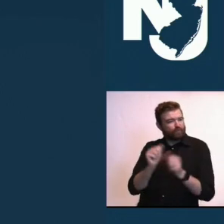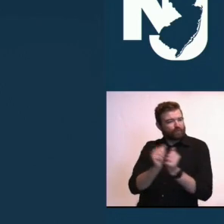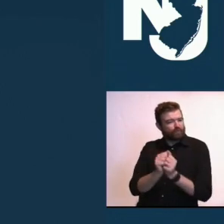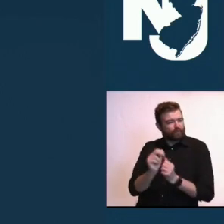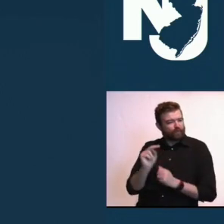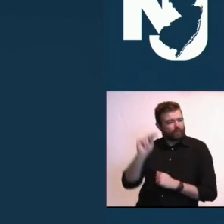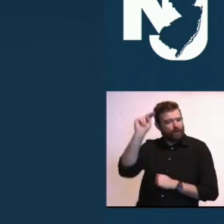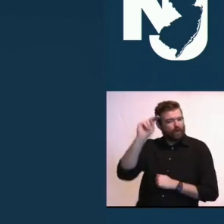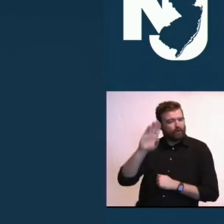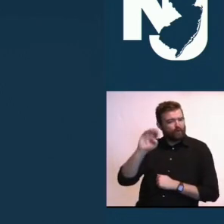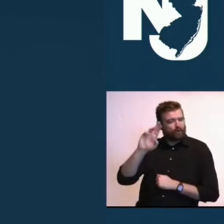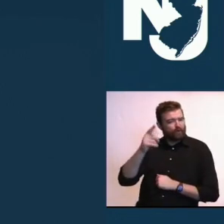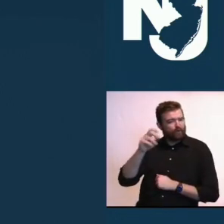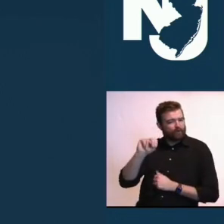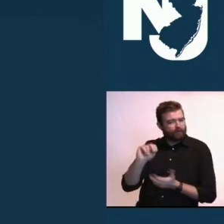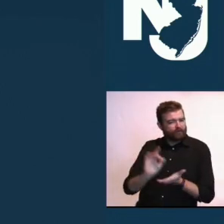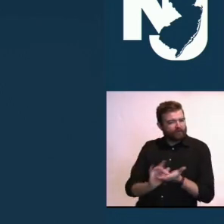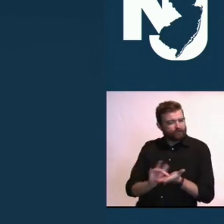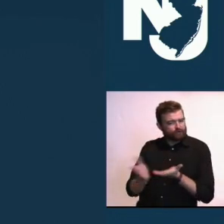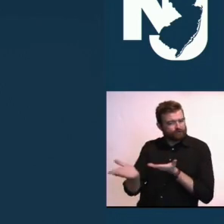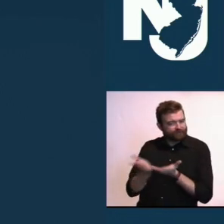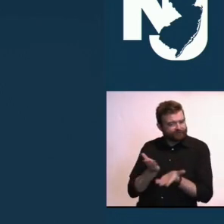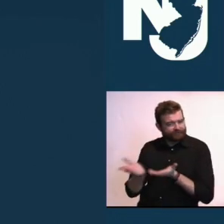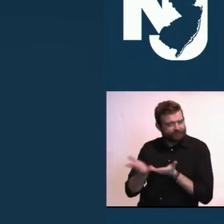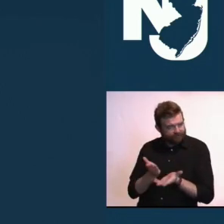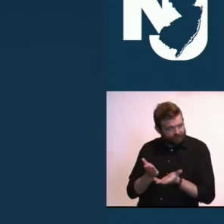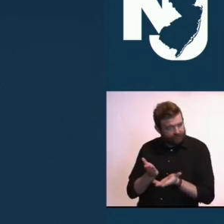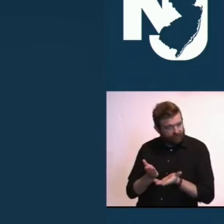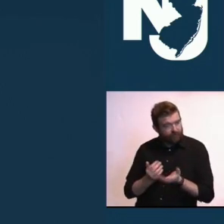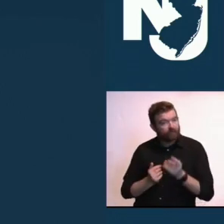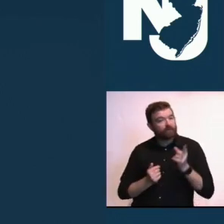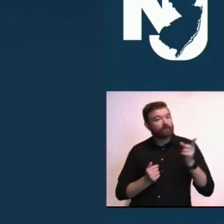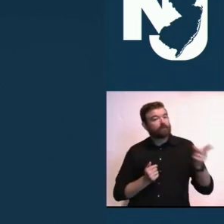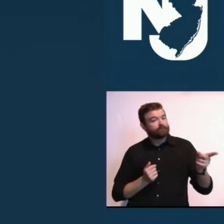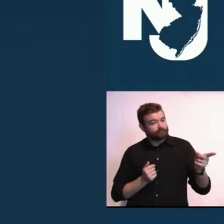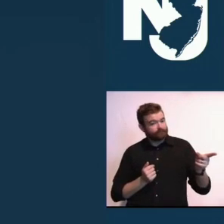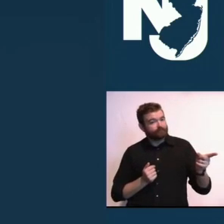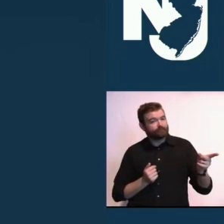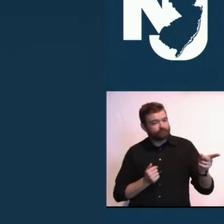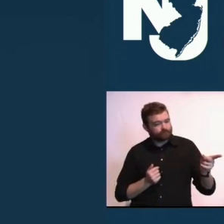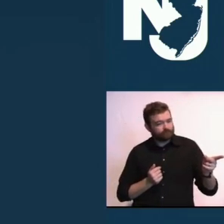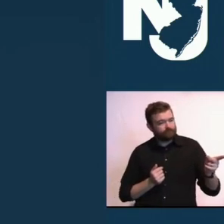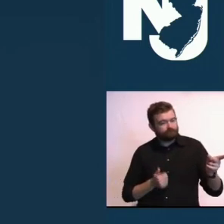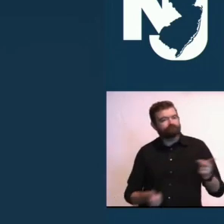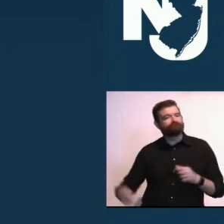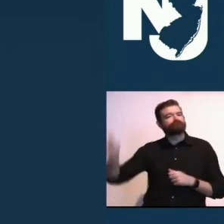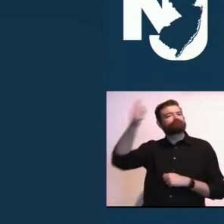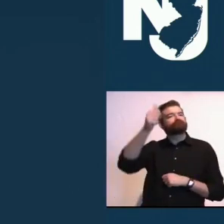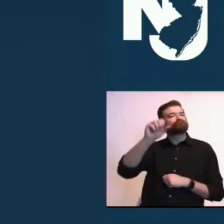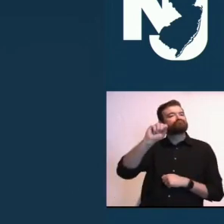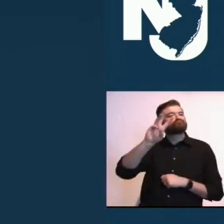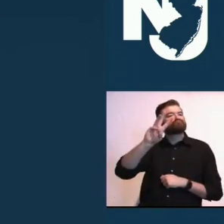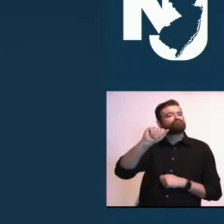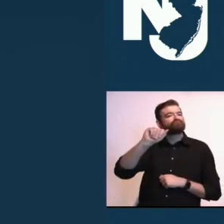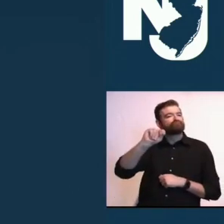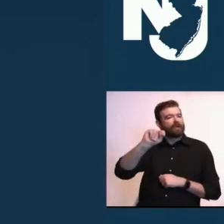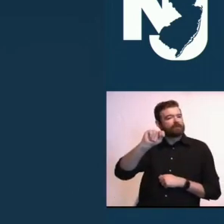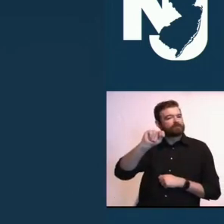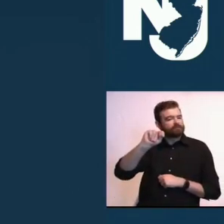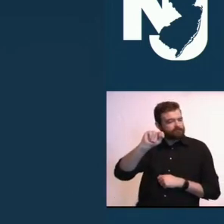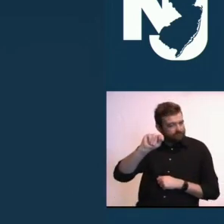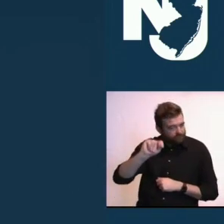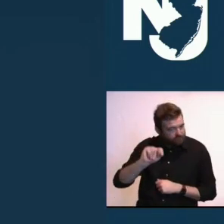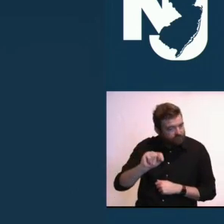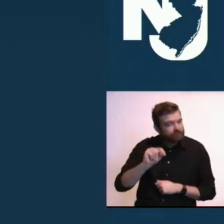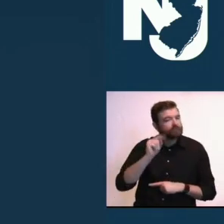Services. With the Sheriff's Office, he was the agency's SWAT commander and a member of the Accident Reconstruction